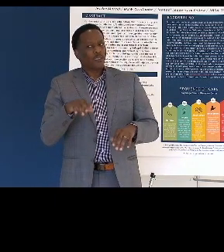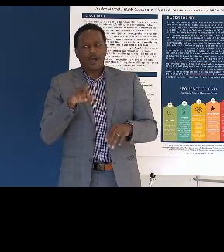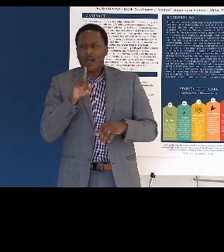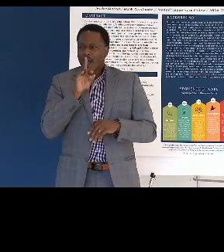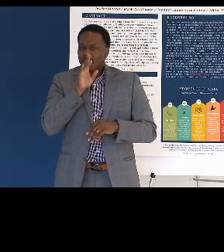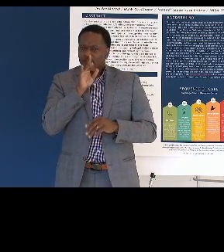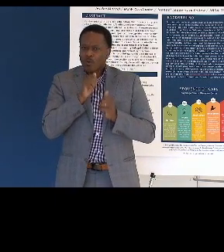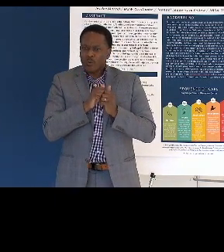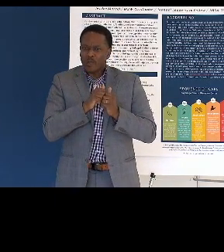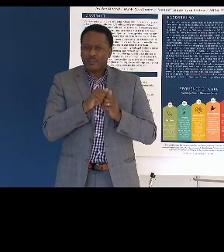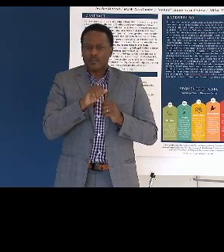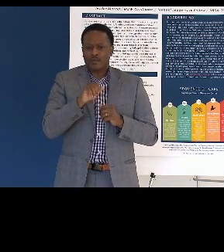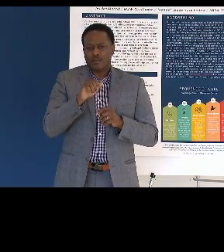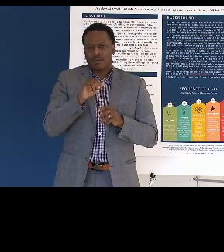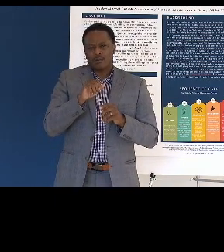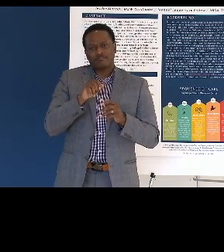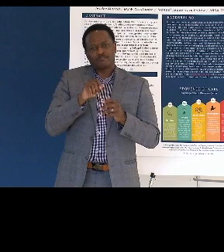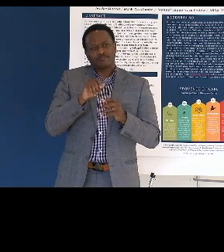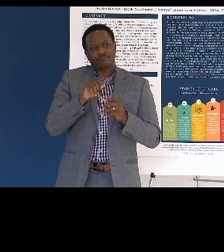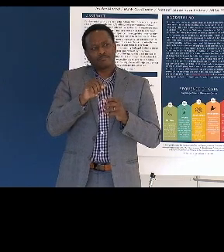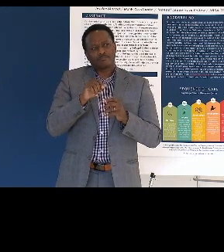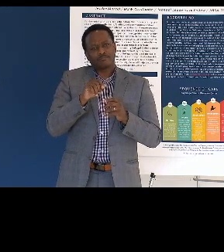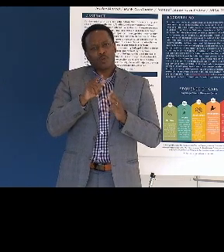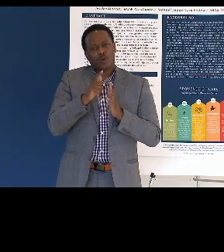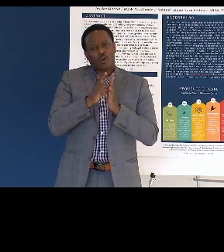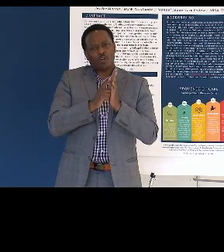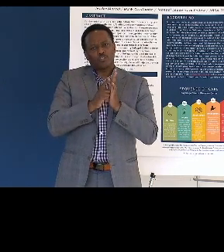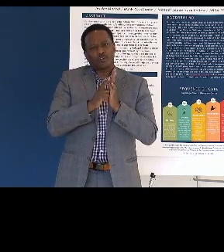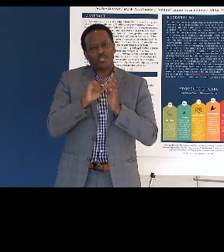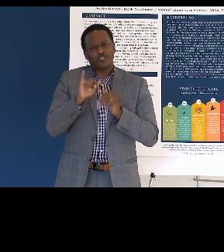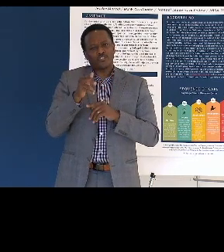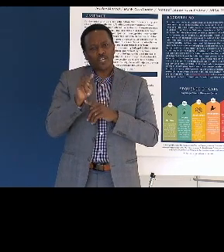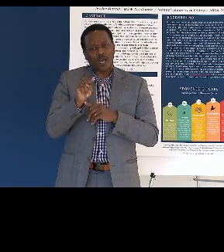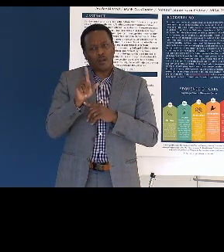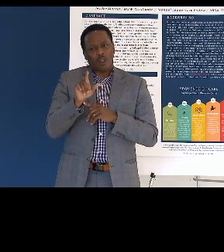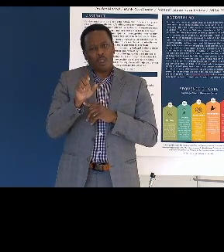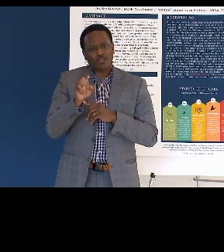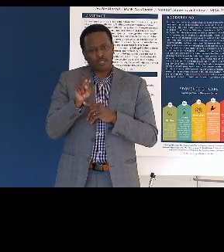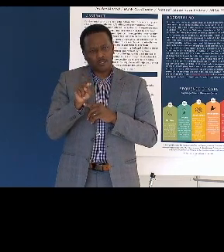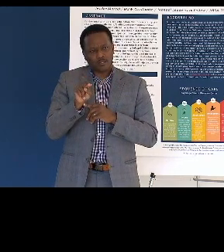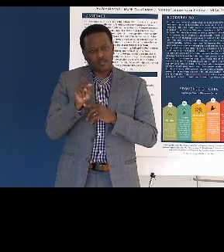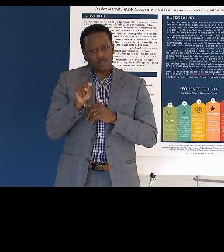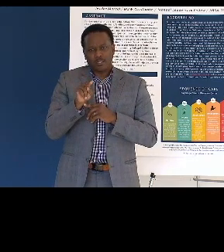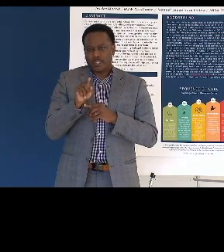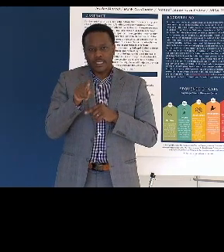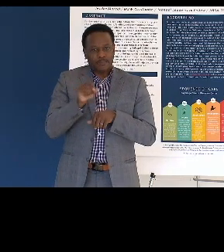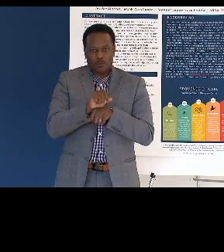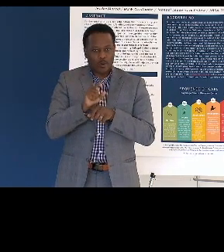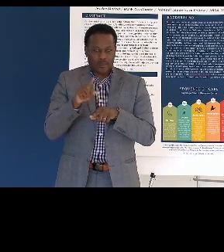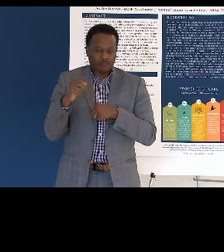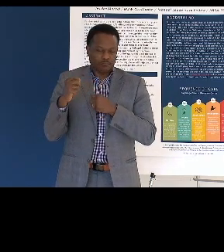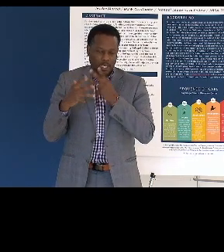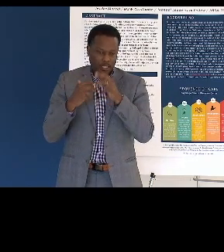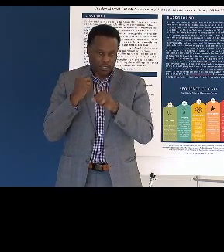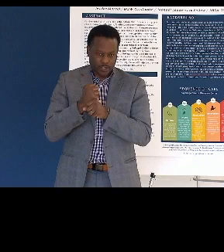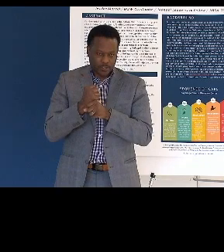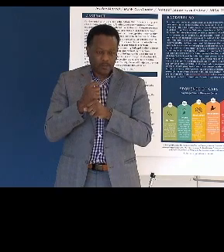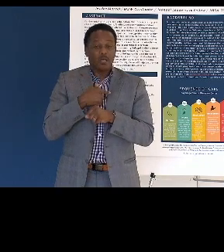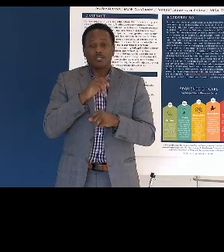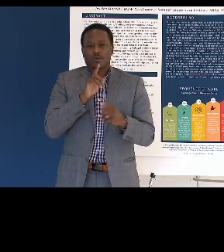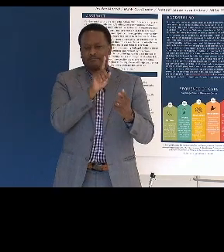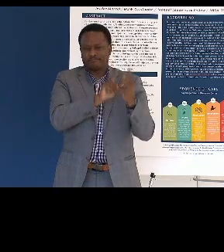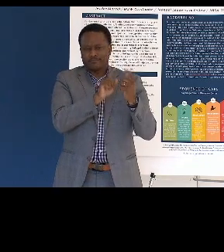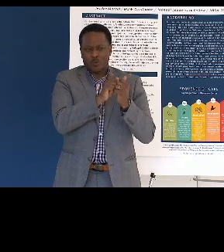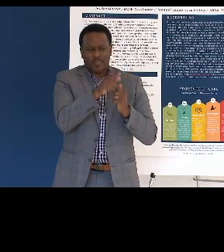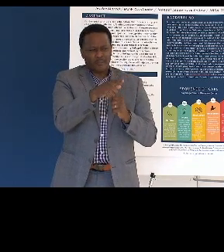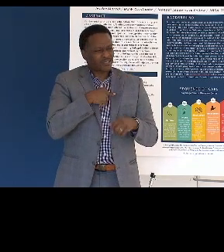knows Attorney John Lawson. He's been with the agency forever. But I did speak with him, and he told me, I was like, how did we